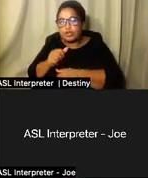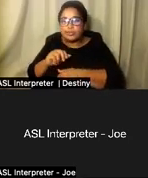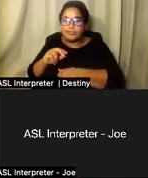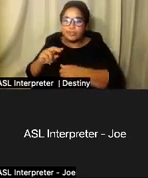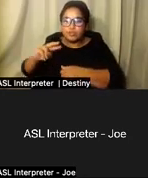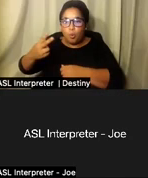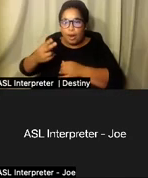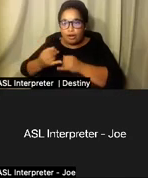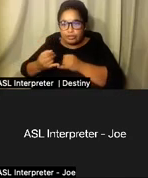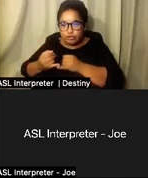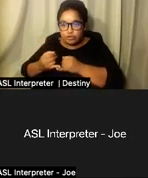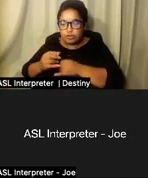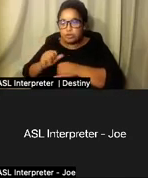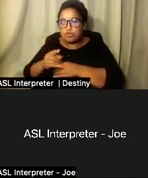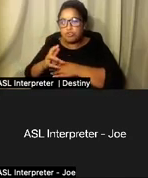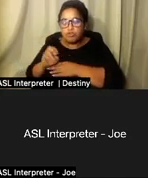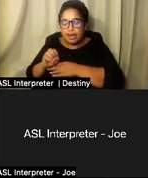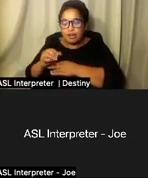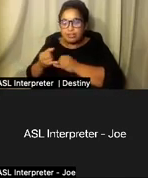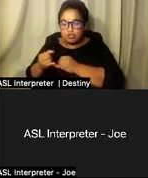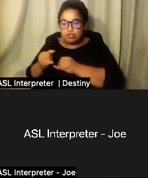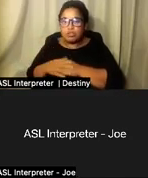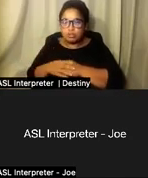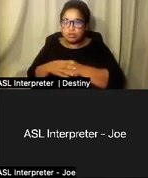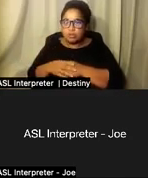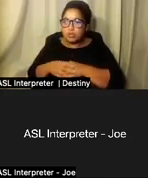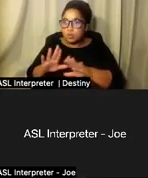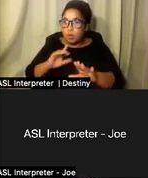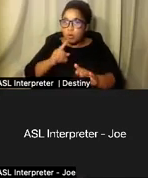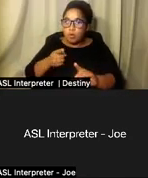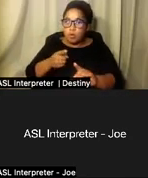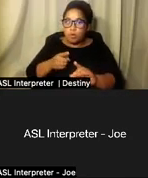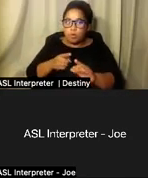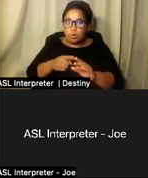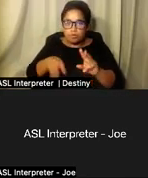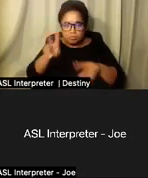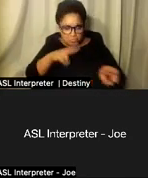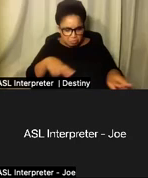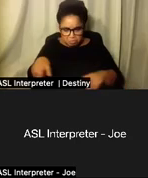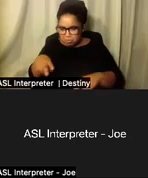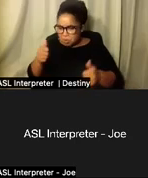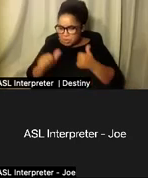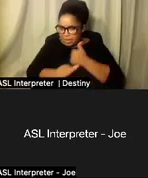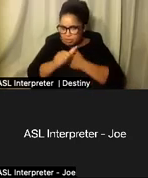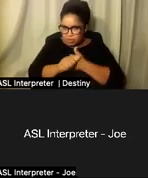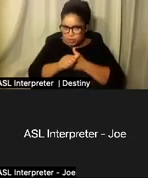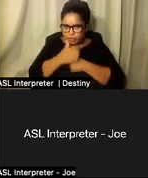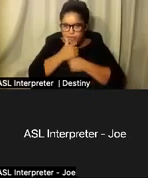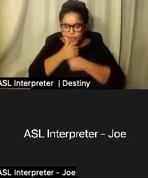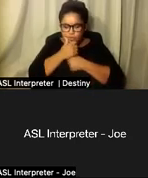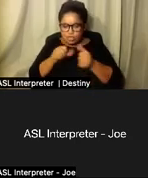each adhesive fastener. So conduct a hazard hunt. Identify which items could